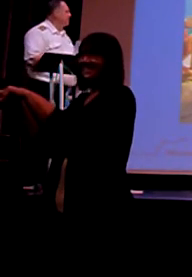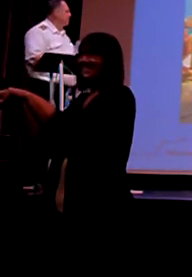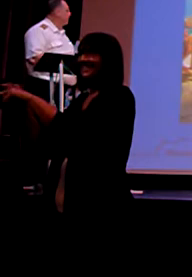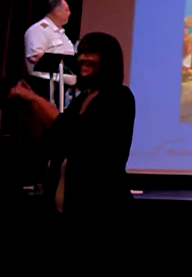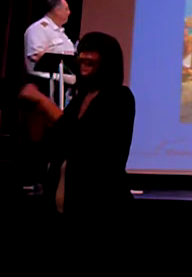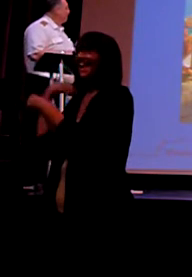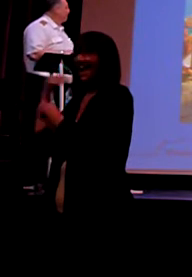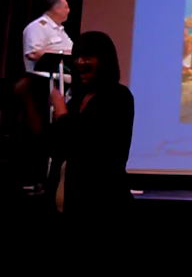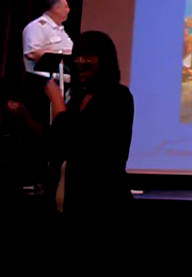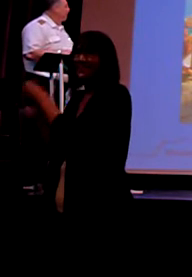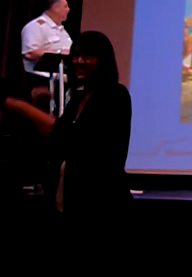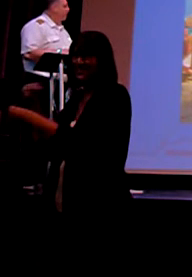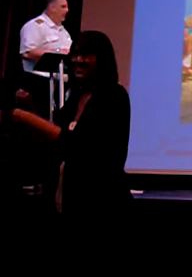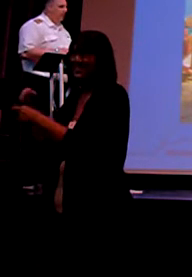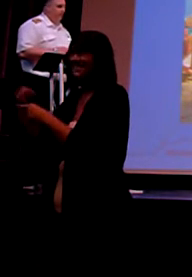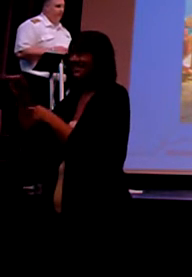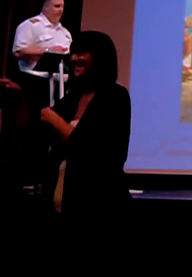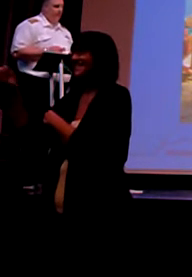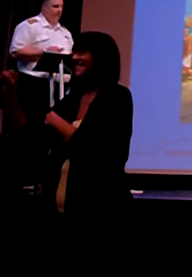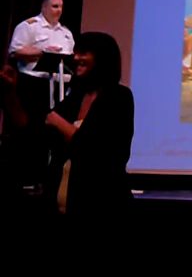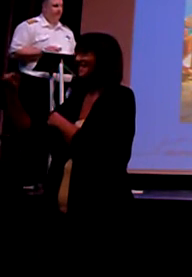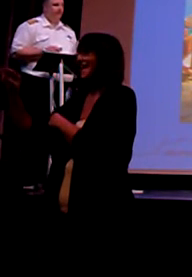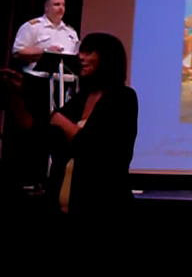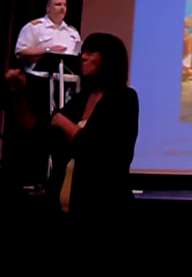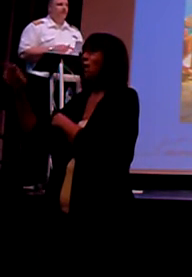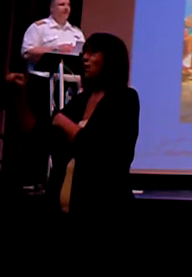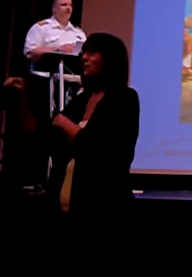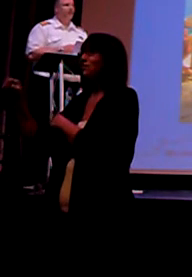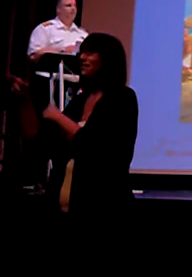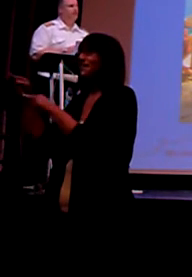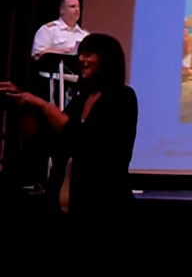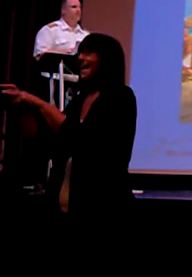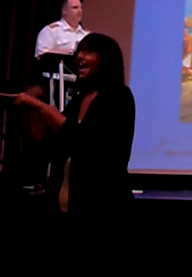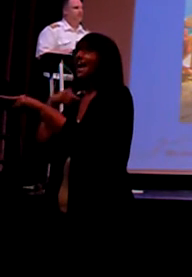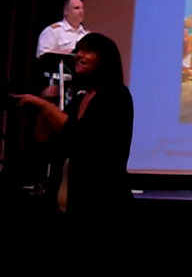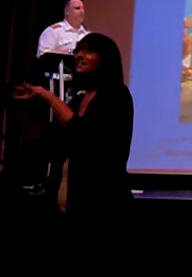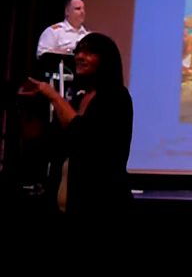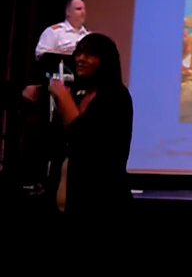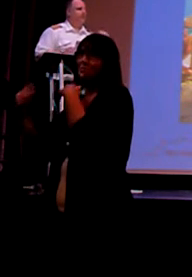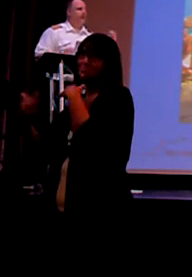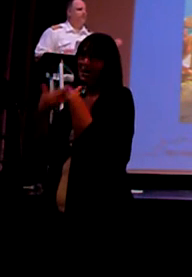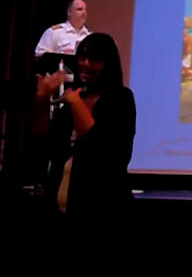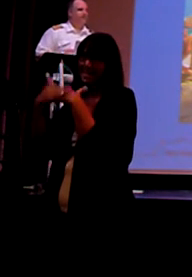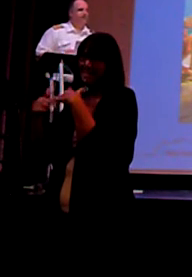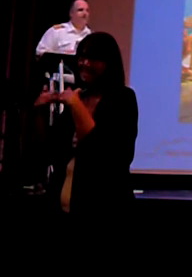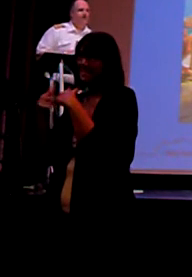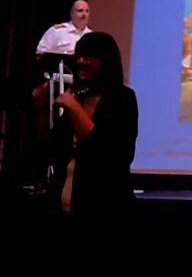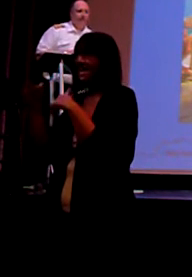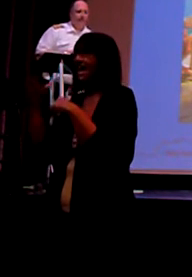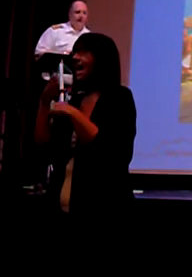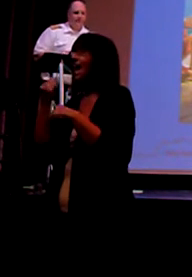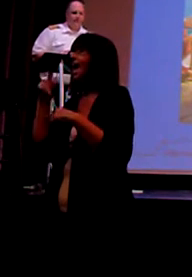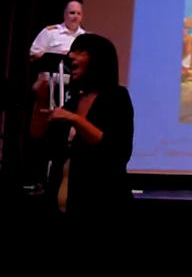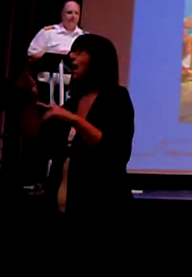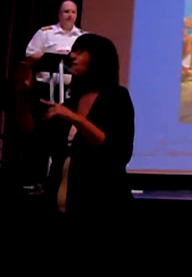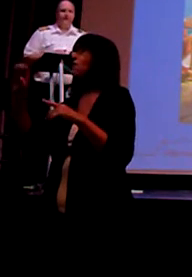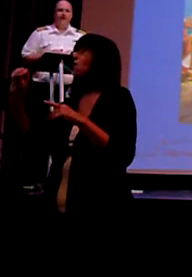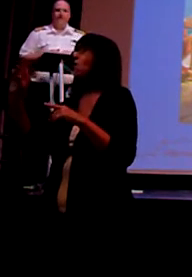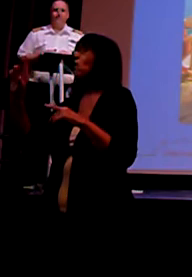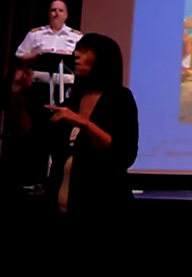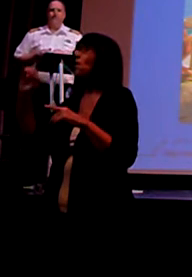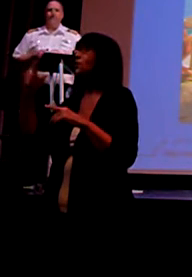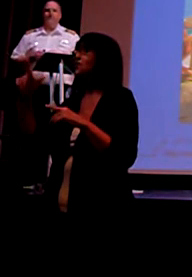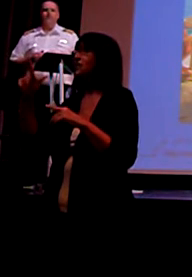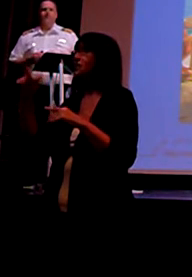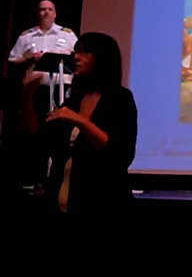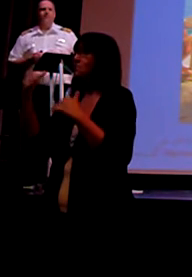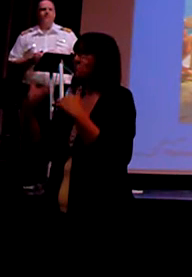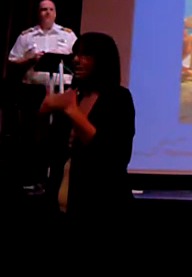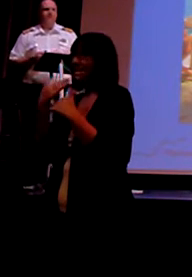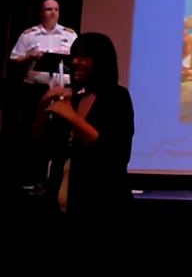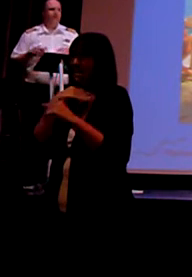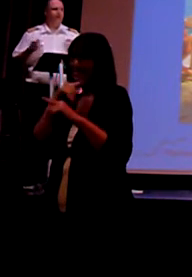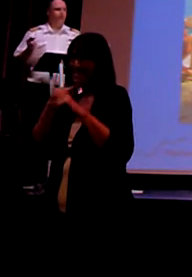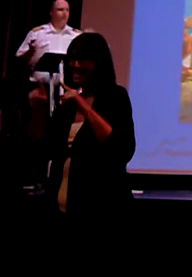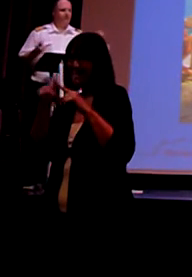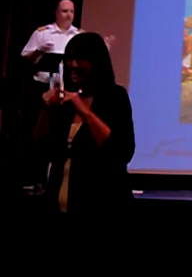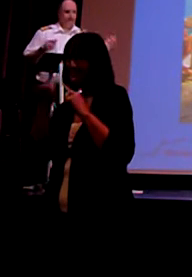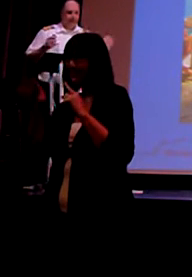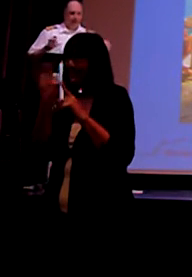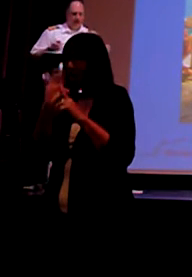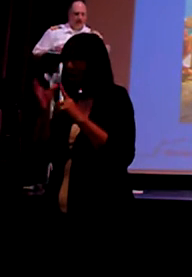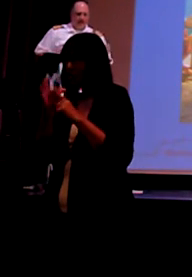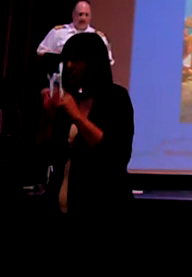heritage around them. We have the different beaches, of course Oriental Beach, famous for its different